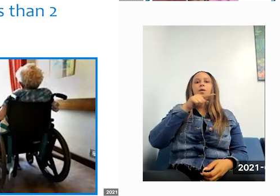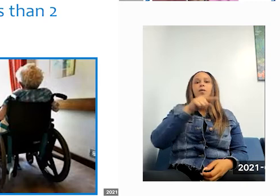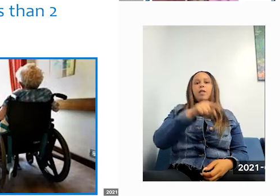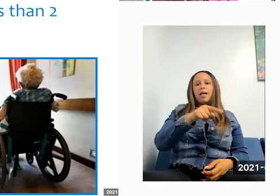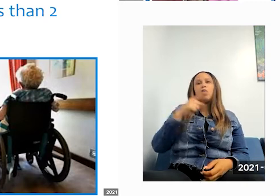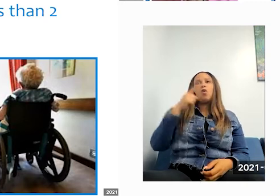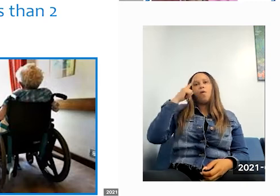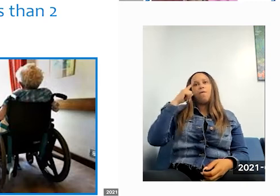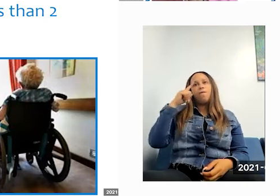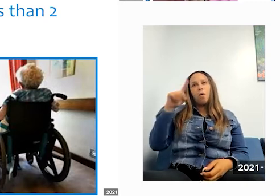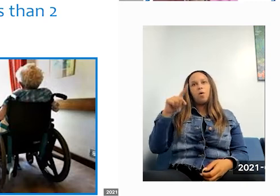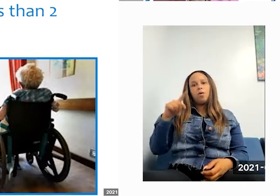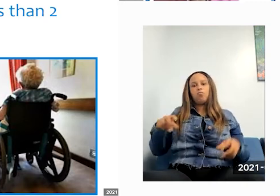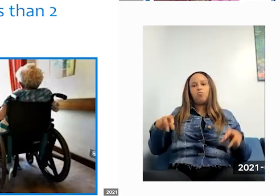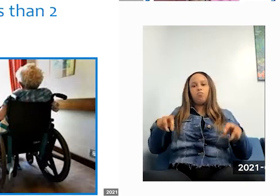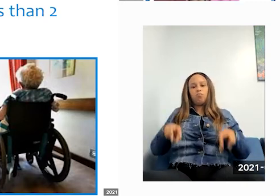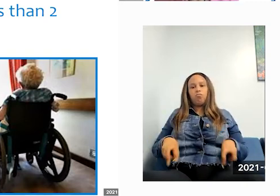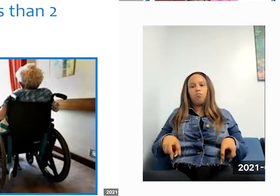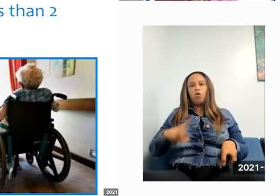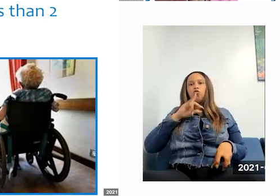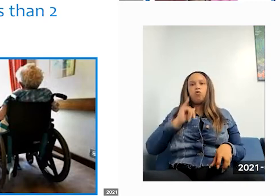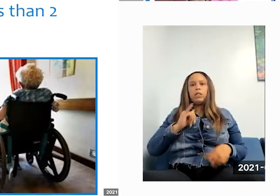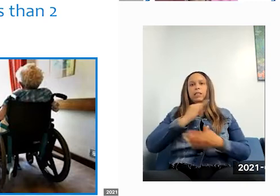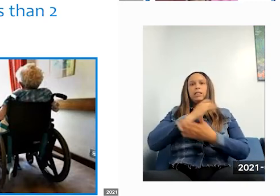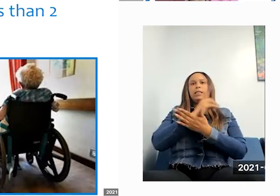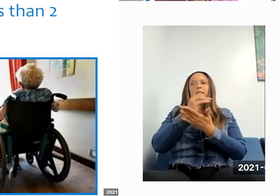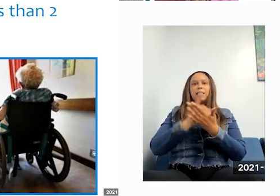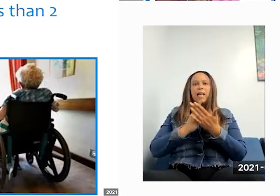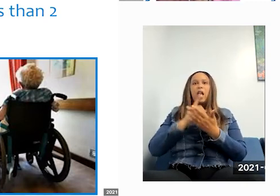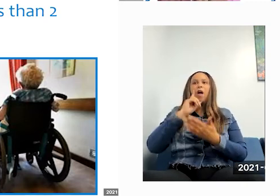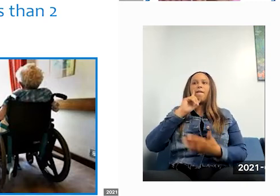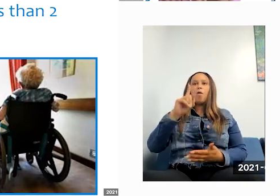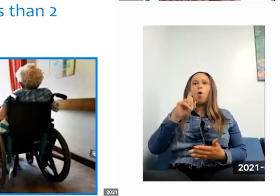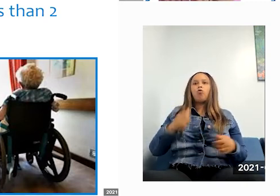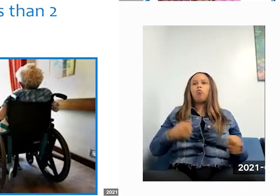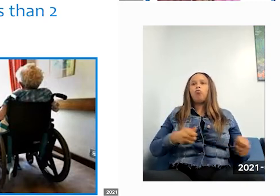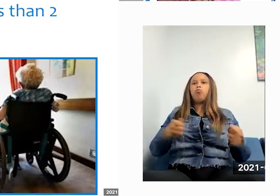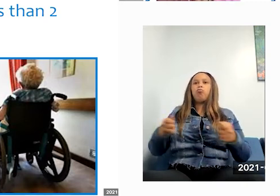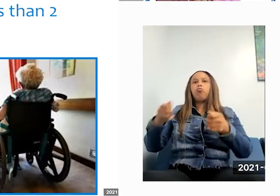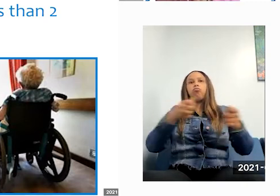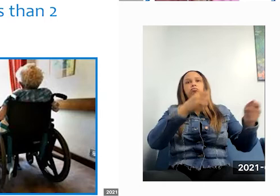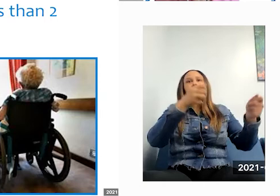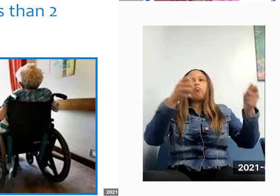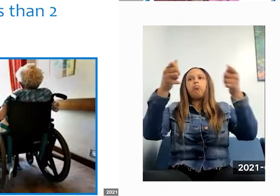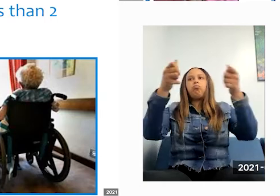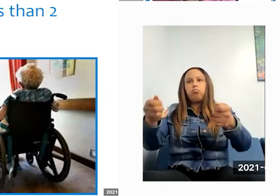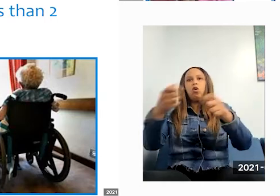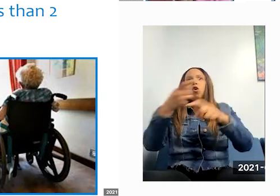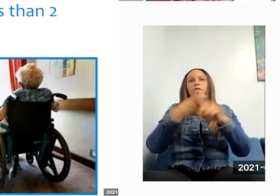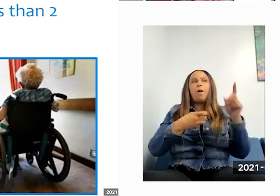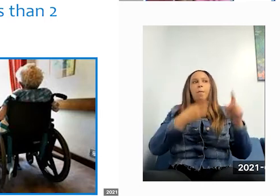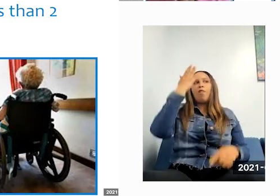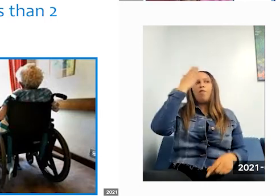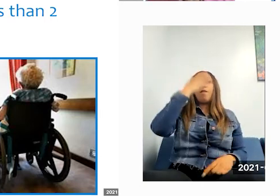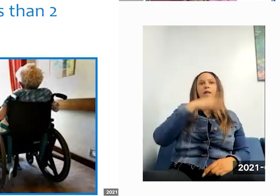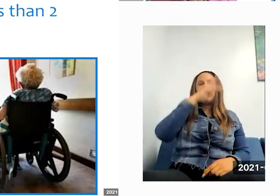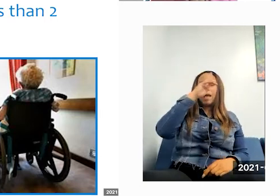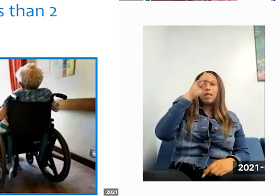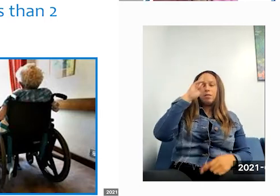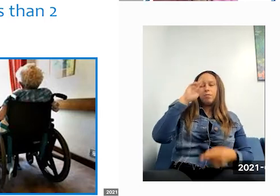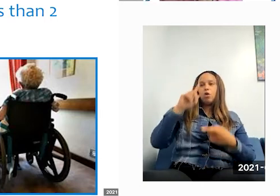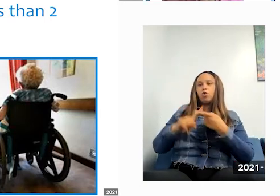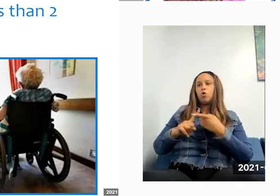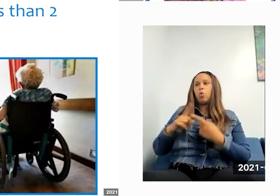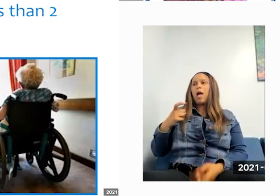axle, really designed for transport from the front of the hospital to the x-ray